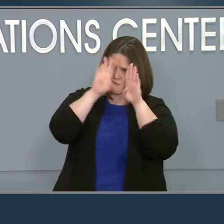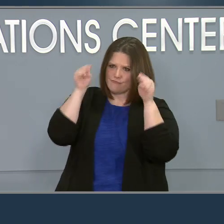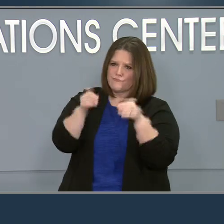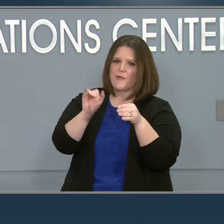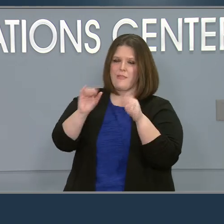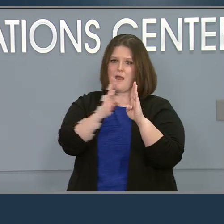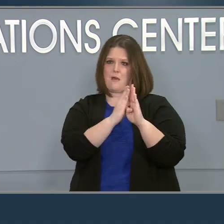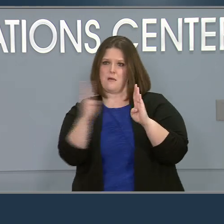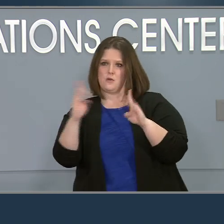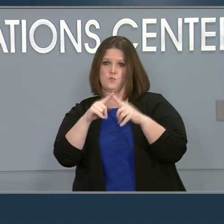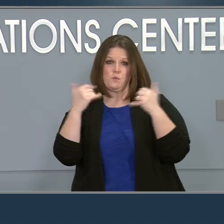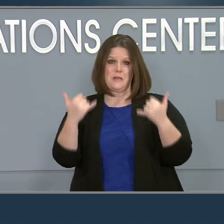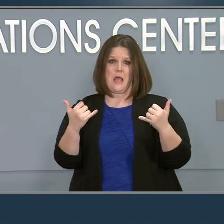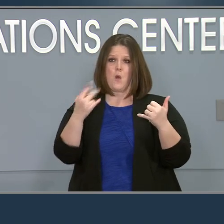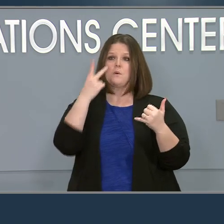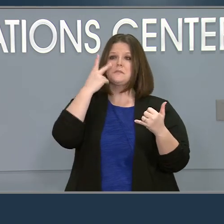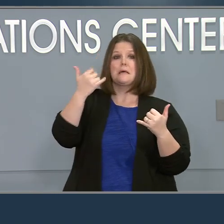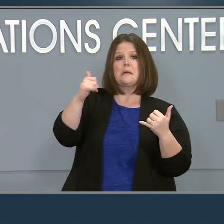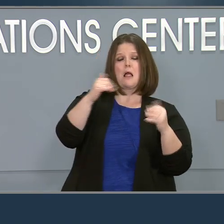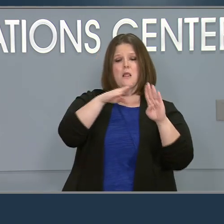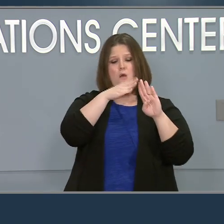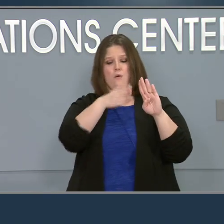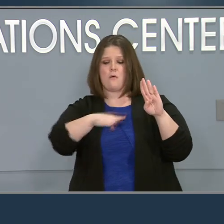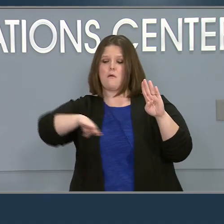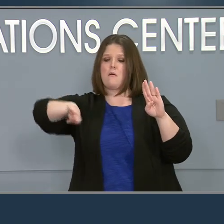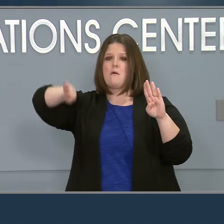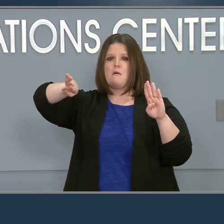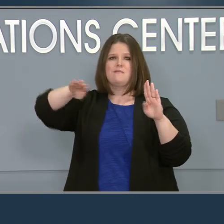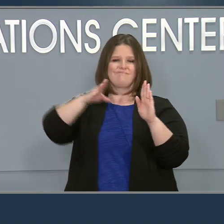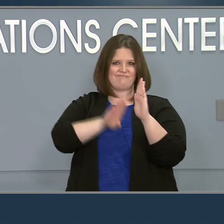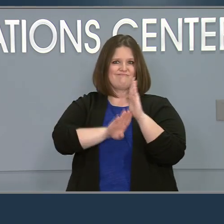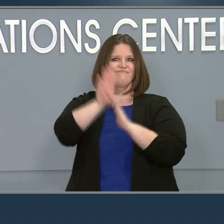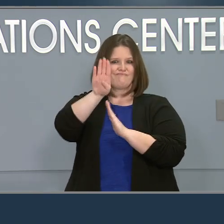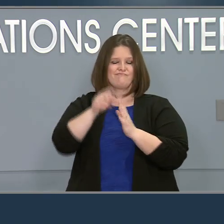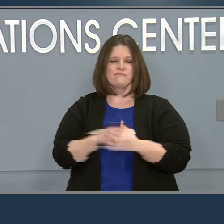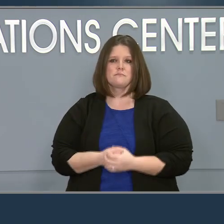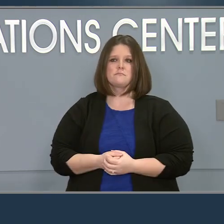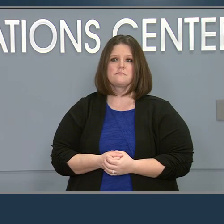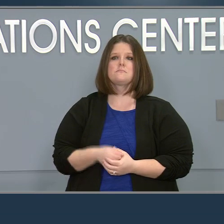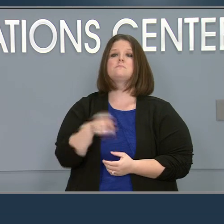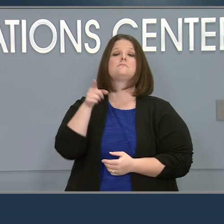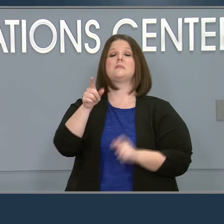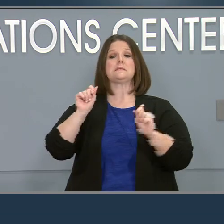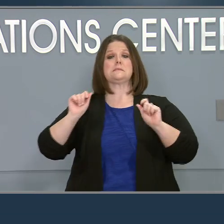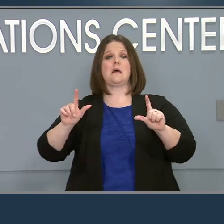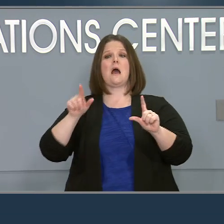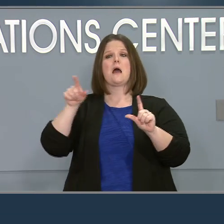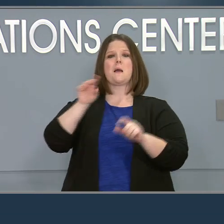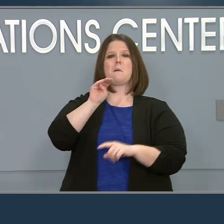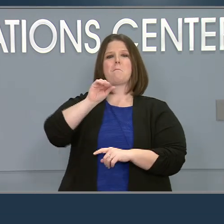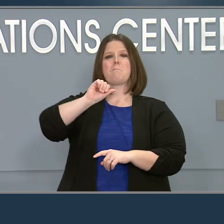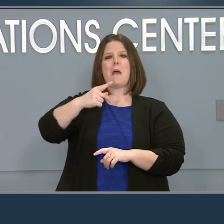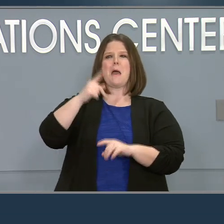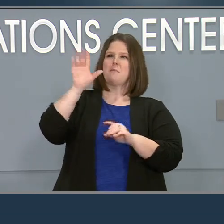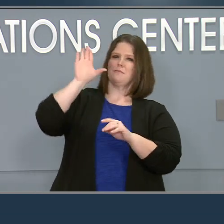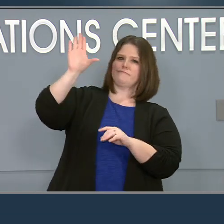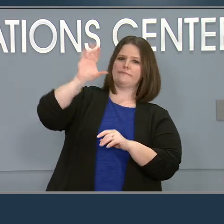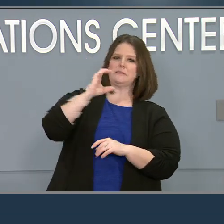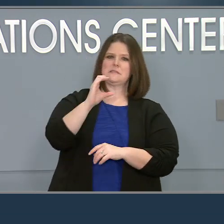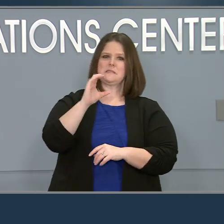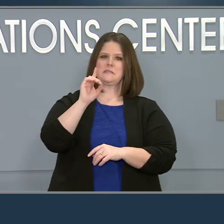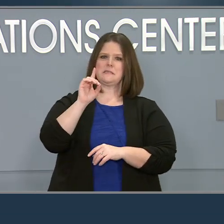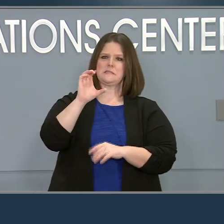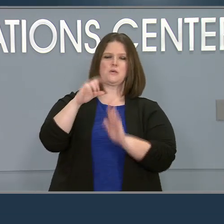increasing. This next slide looks at what's happening at the local level. This is a map from the CDC that